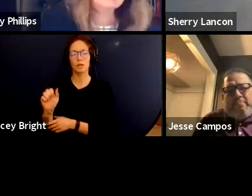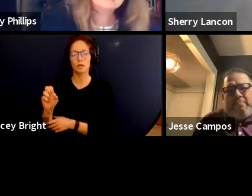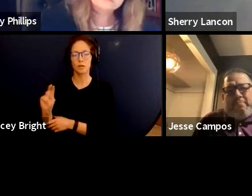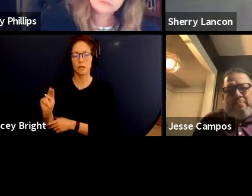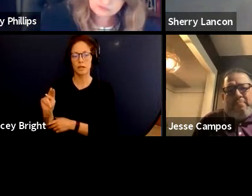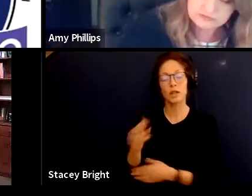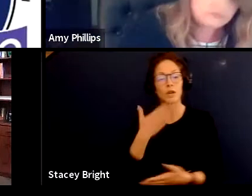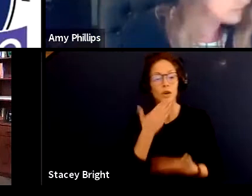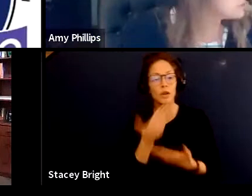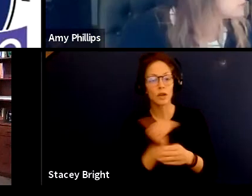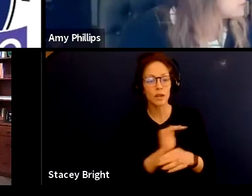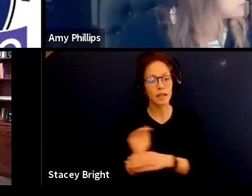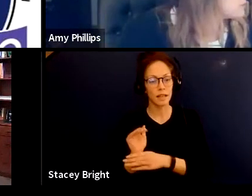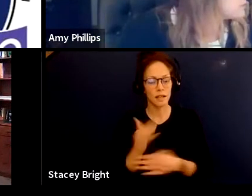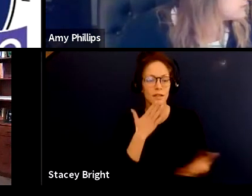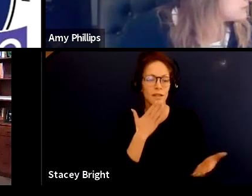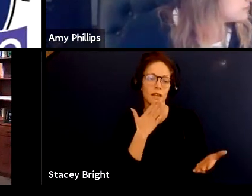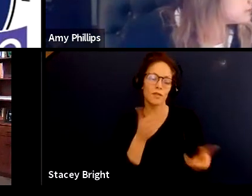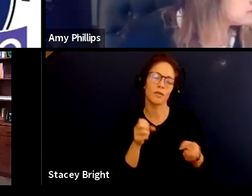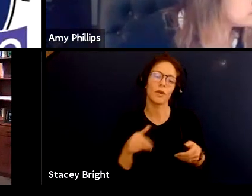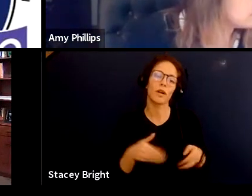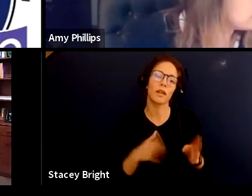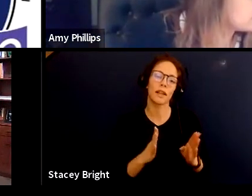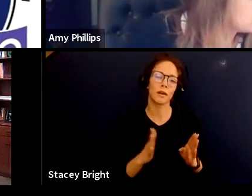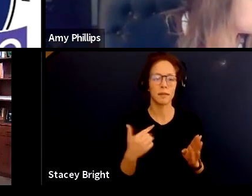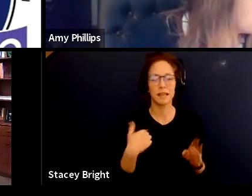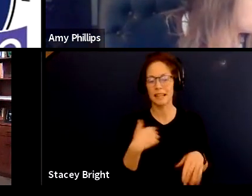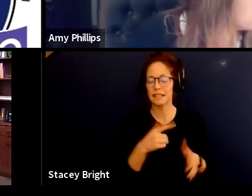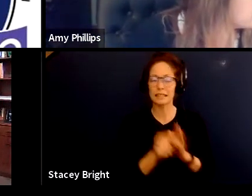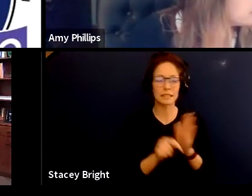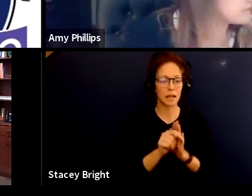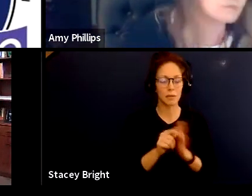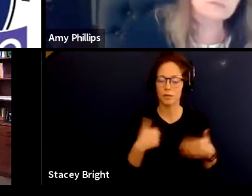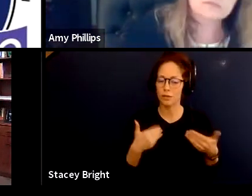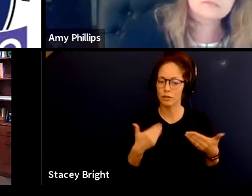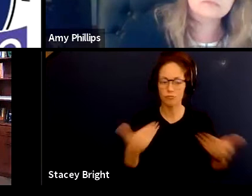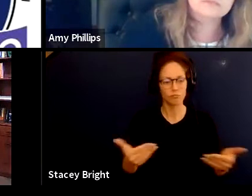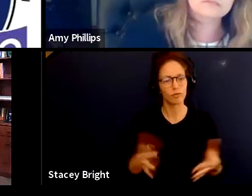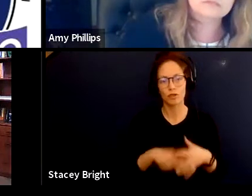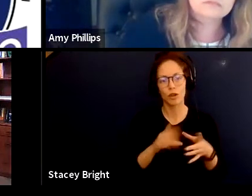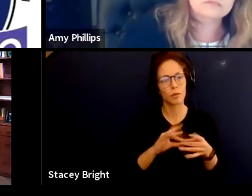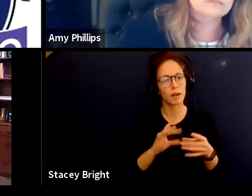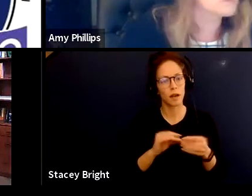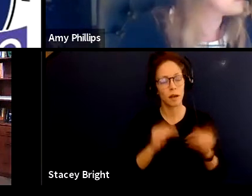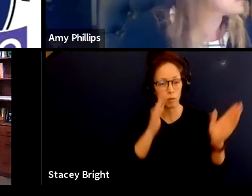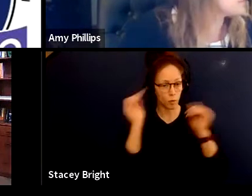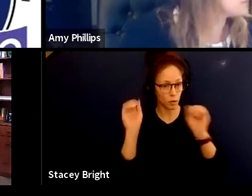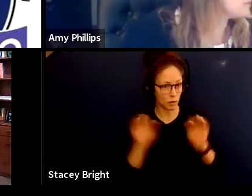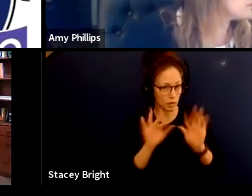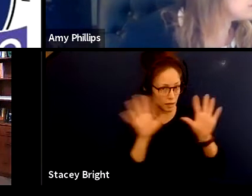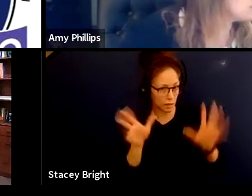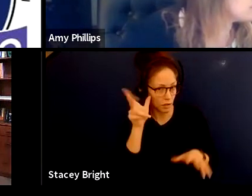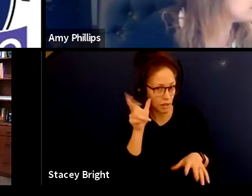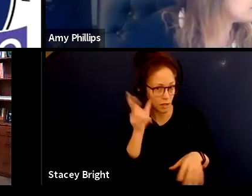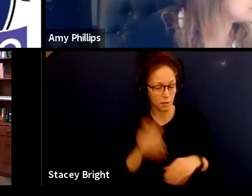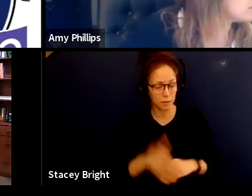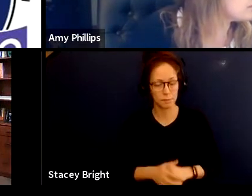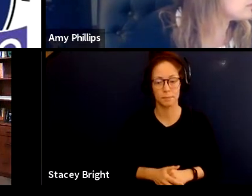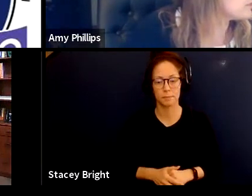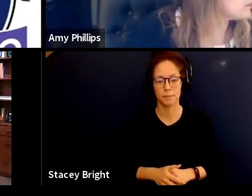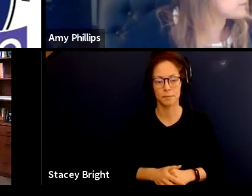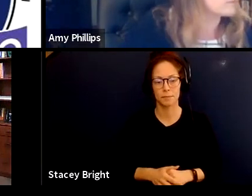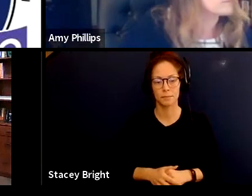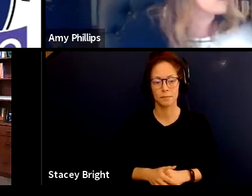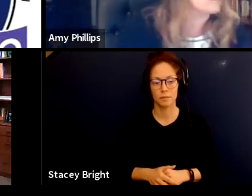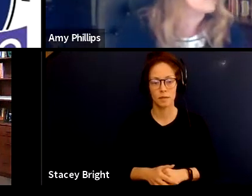Good evening. Thank you for allowing me this time. I'm just going to go ahead and start in on my comment. Hopefully you can hear me clearly. So I just want